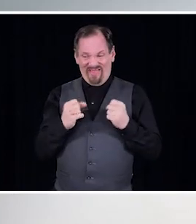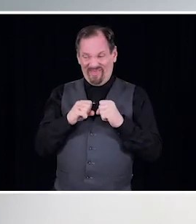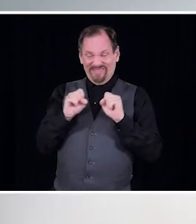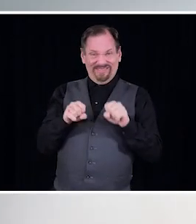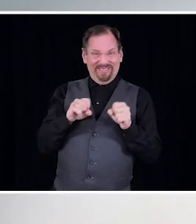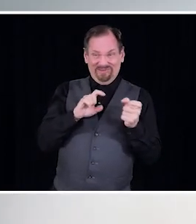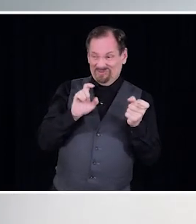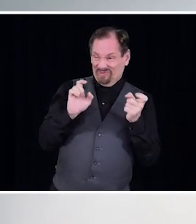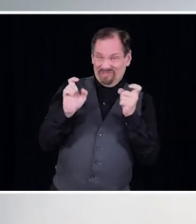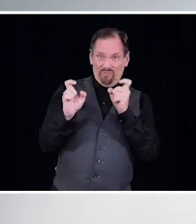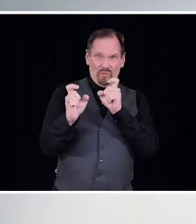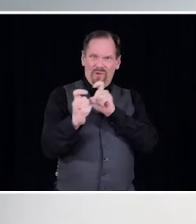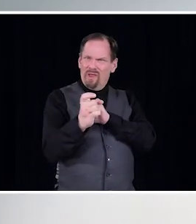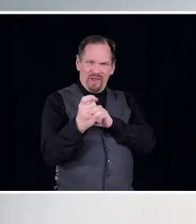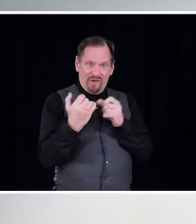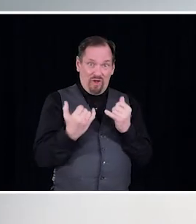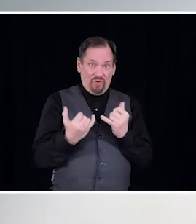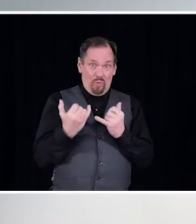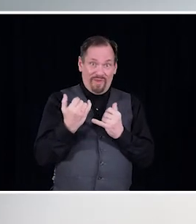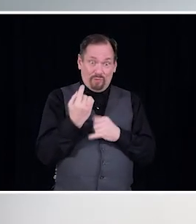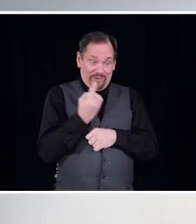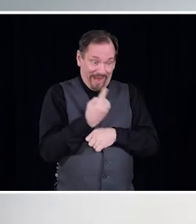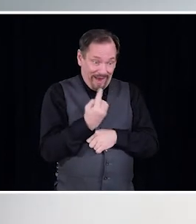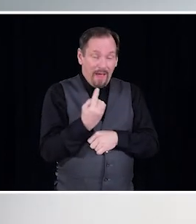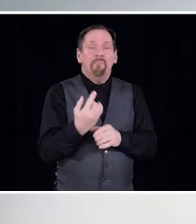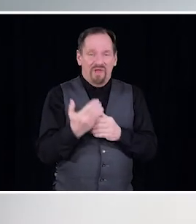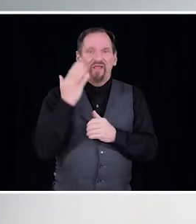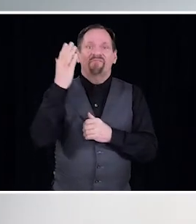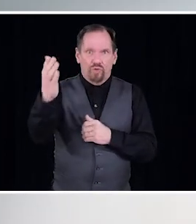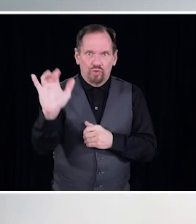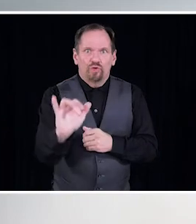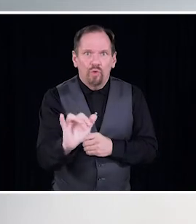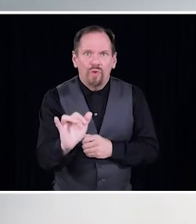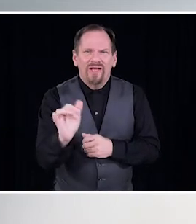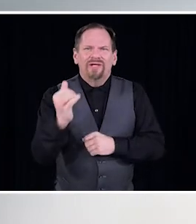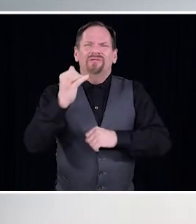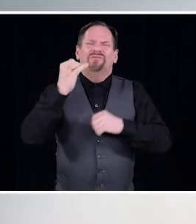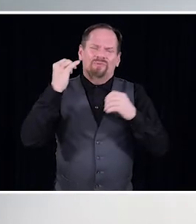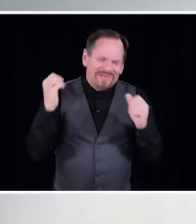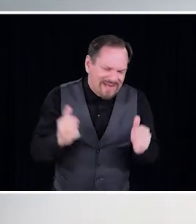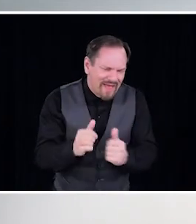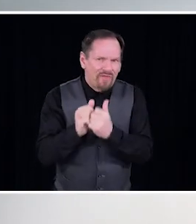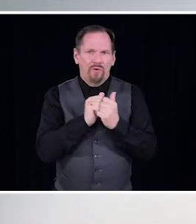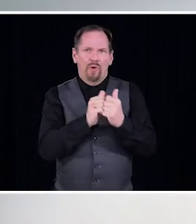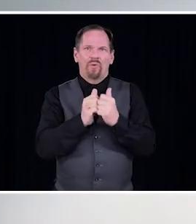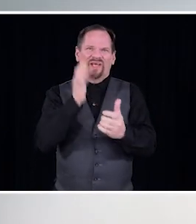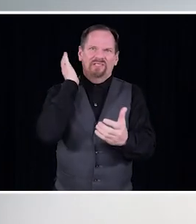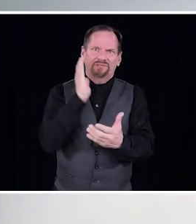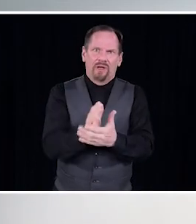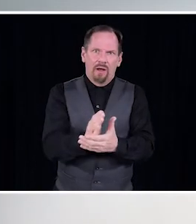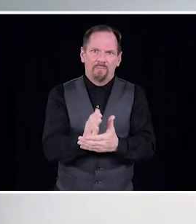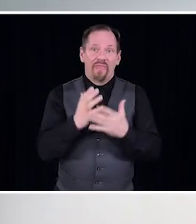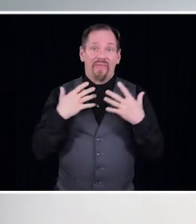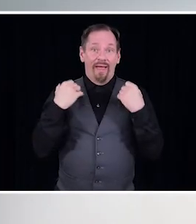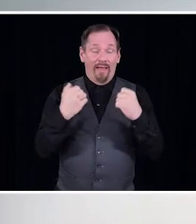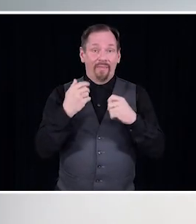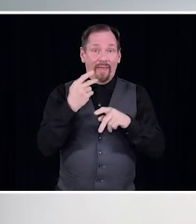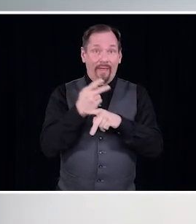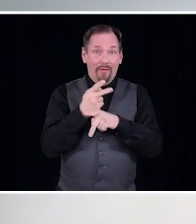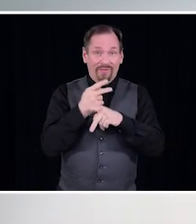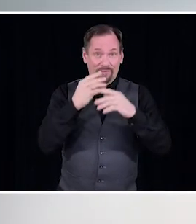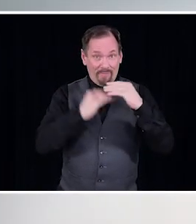this country long after the pandemic. Together, we can finally end the healthcare disparities that far too many patients